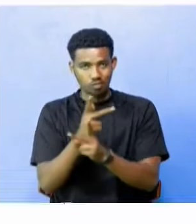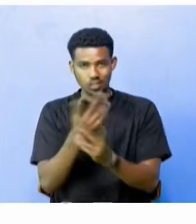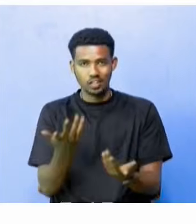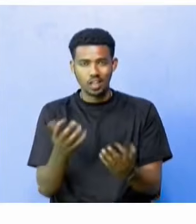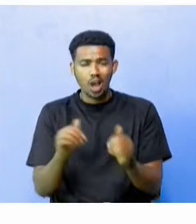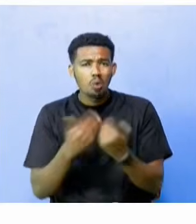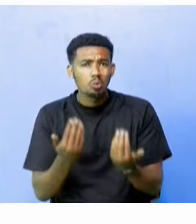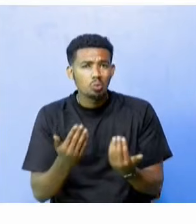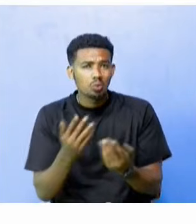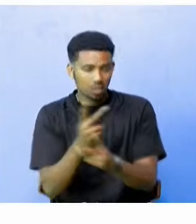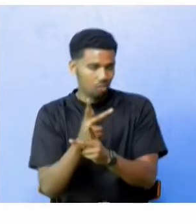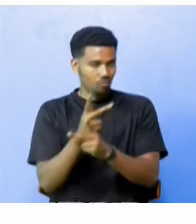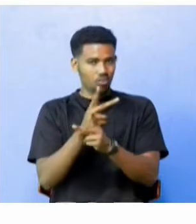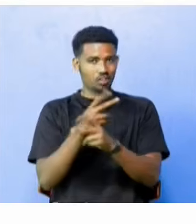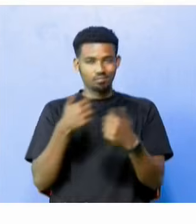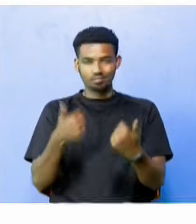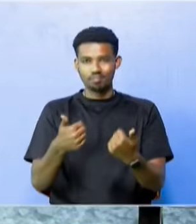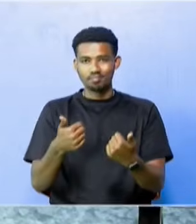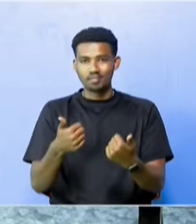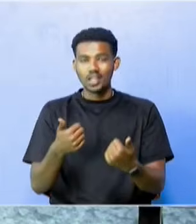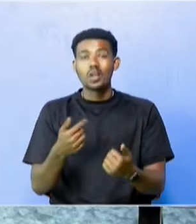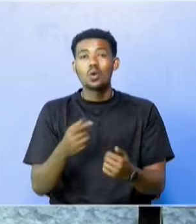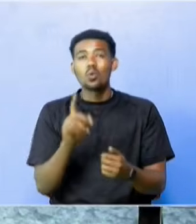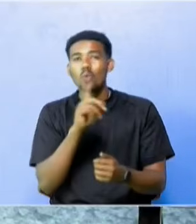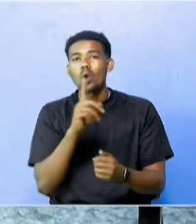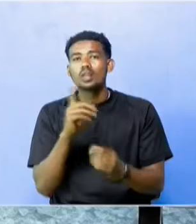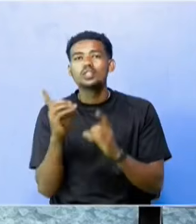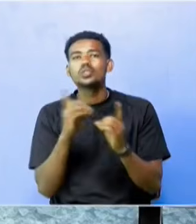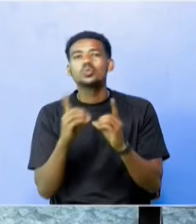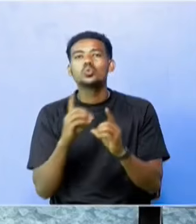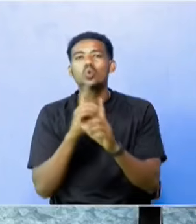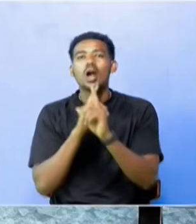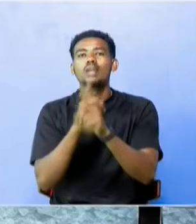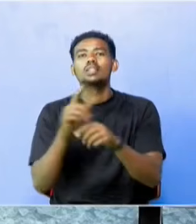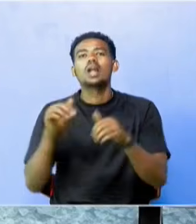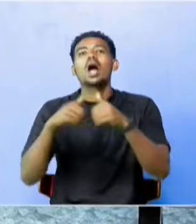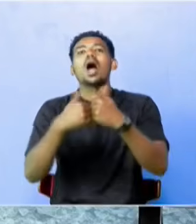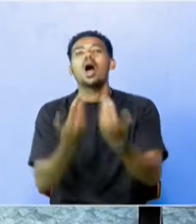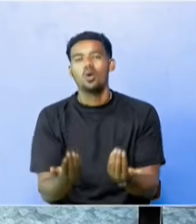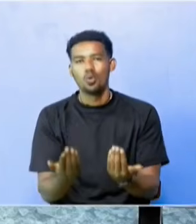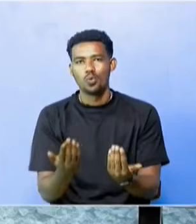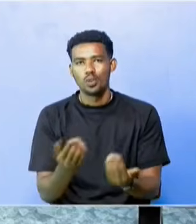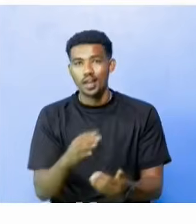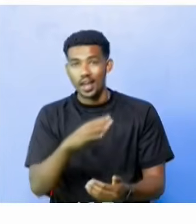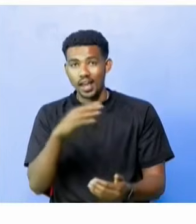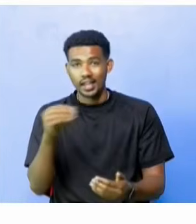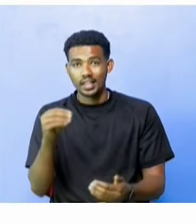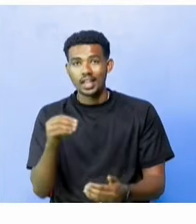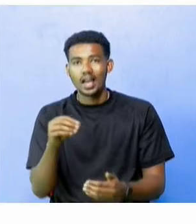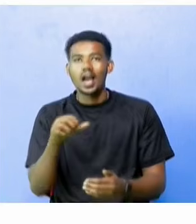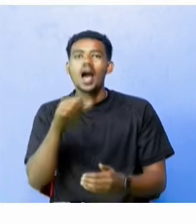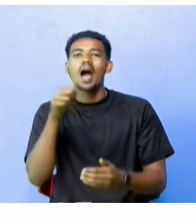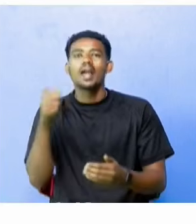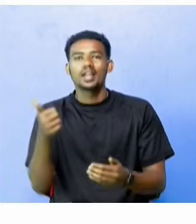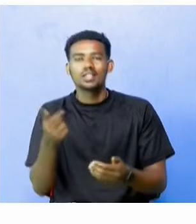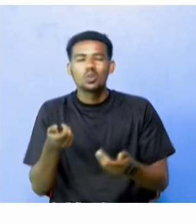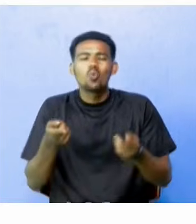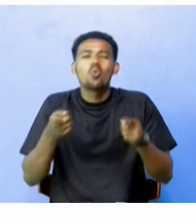what? Carefully. What do we answer? The question, how? And another one.